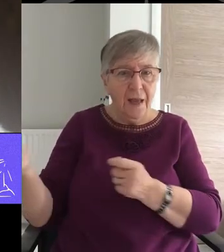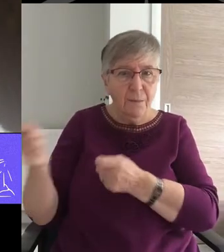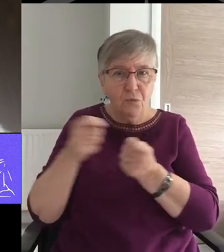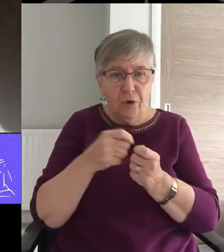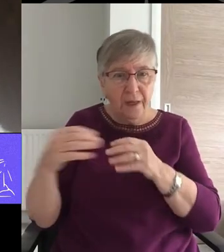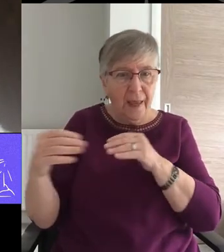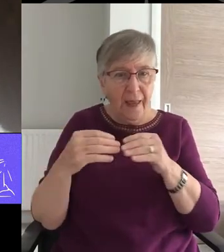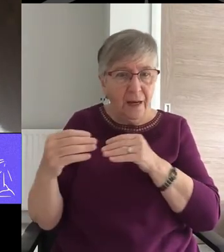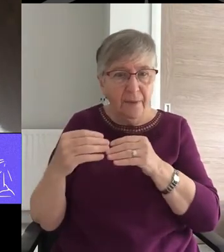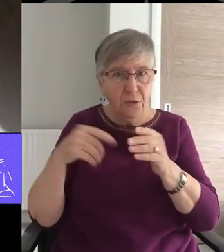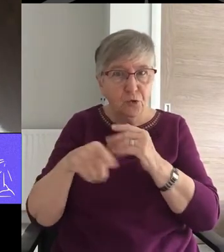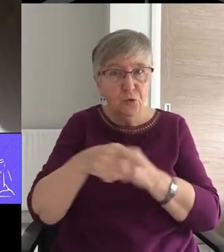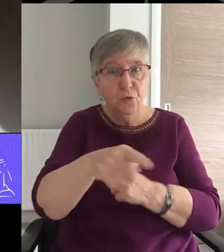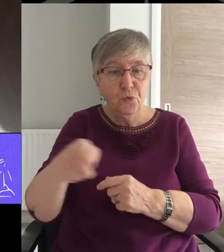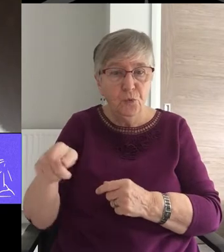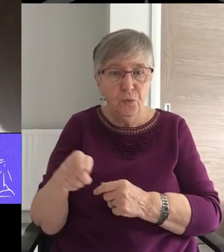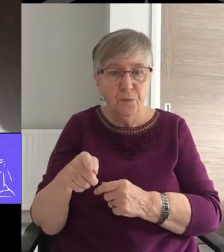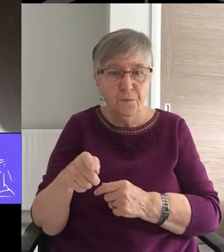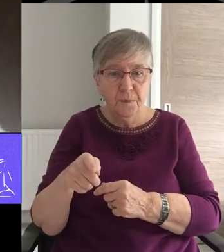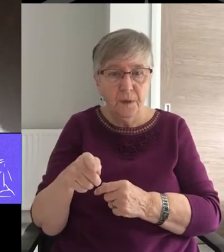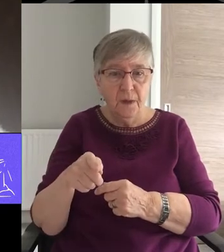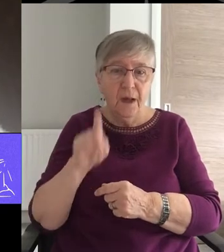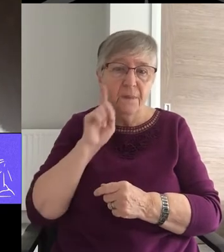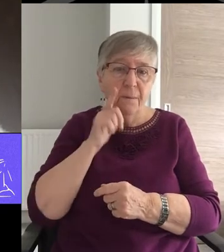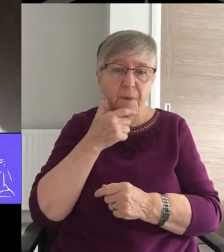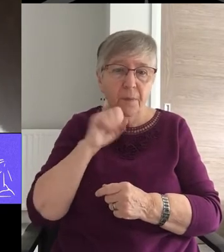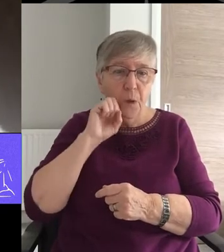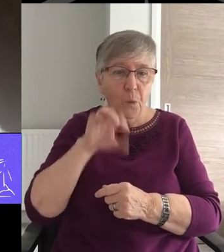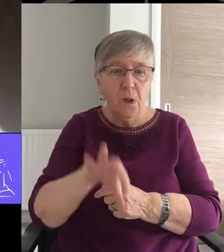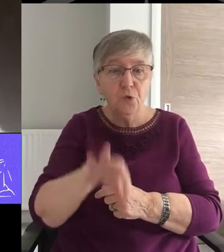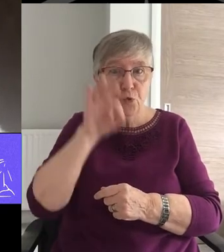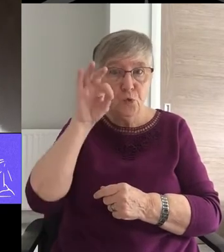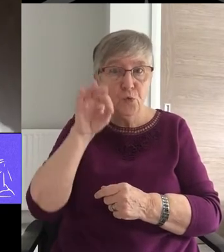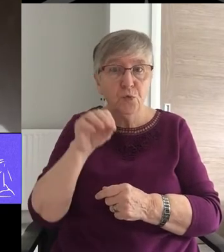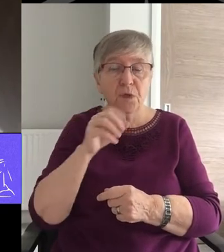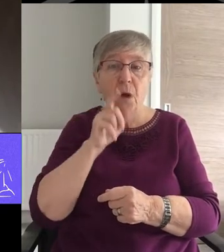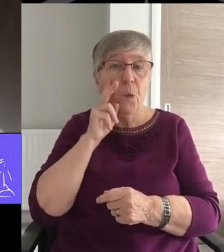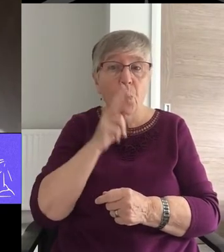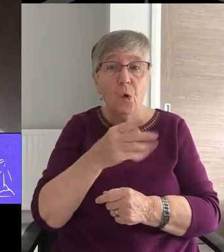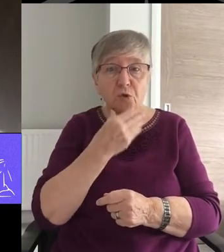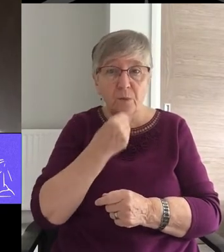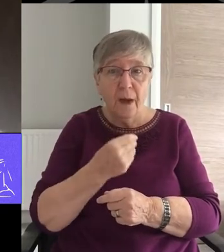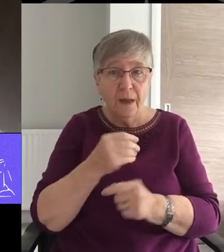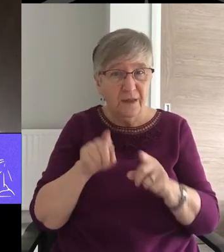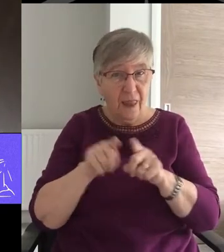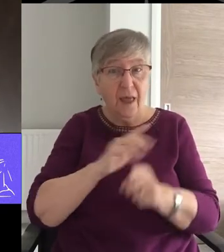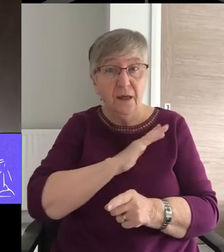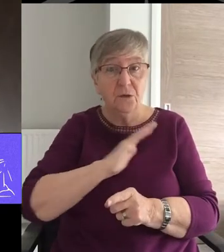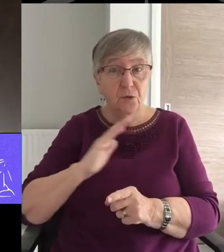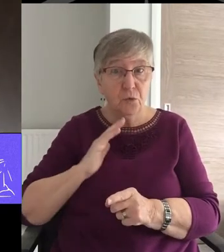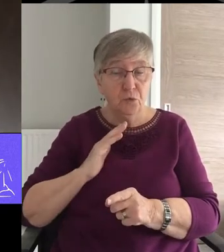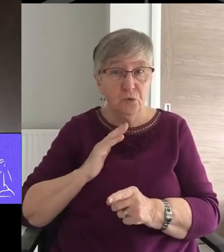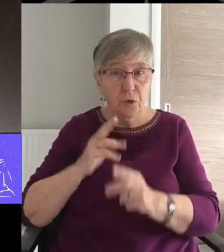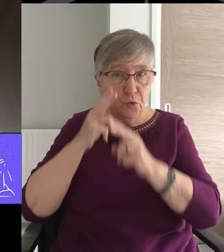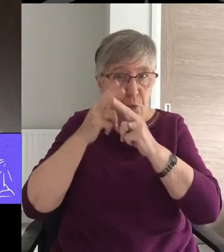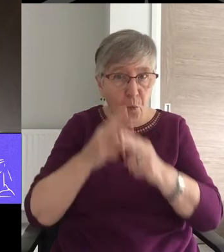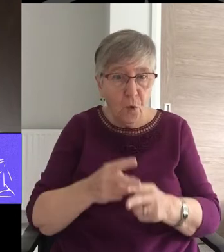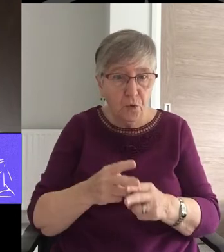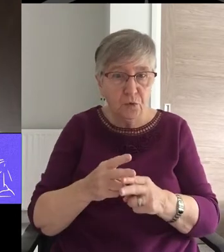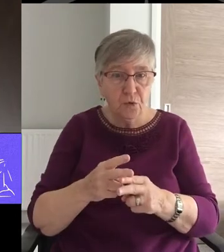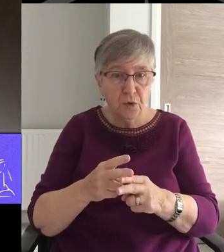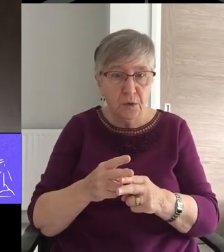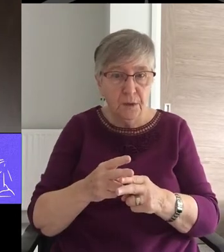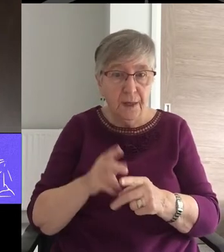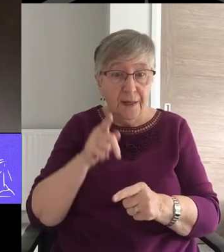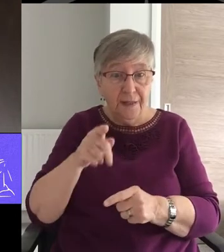I bring the sword against a land, and the people of the land choose one of their men and make him their watchman,